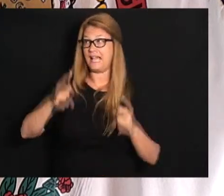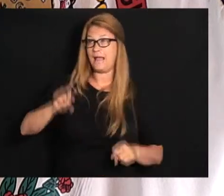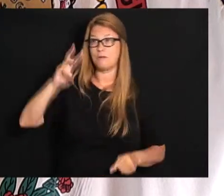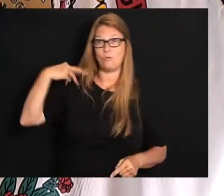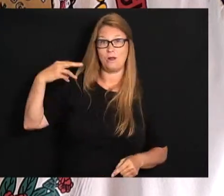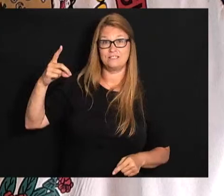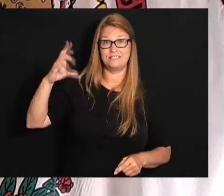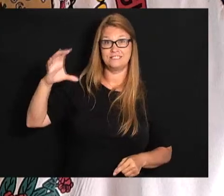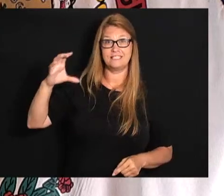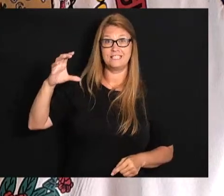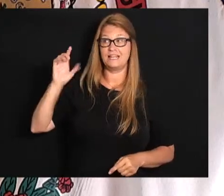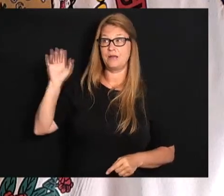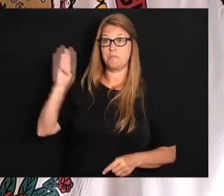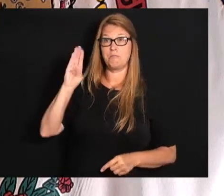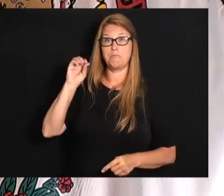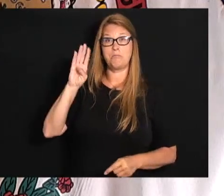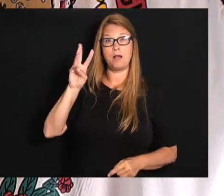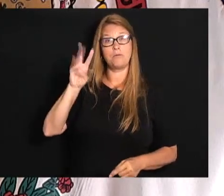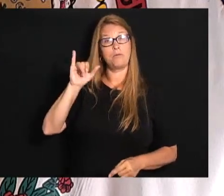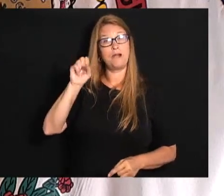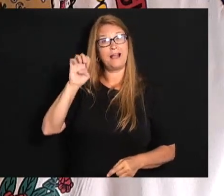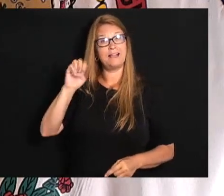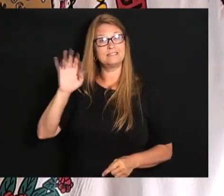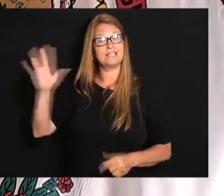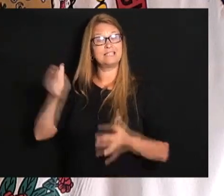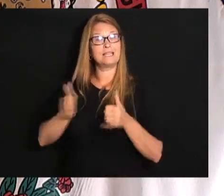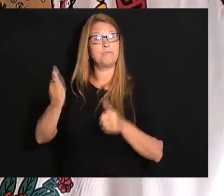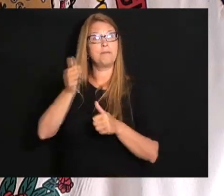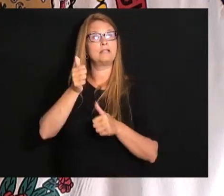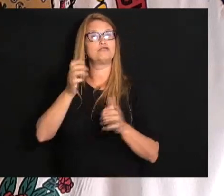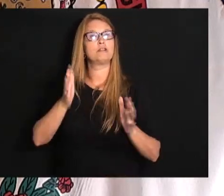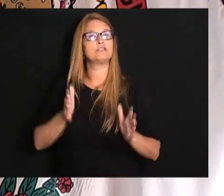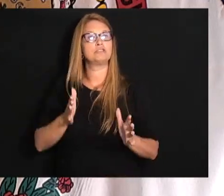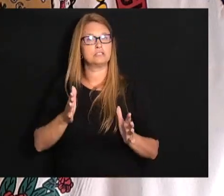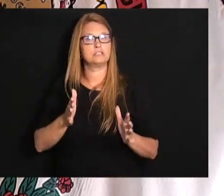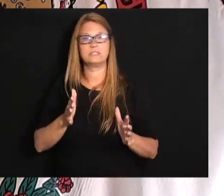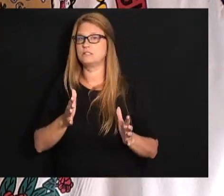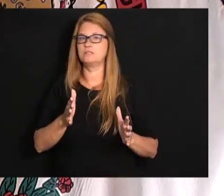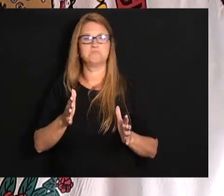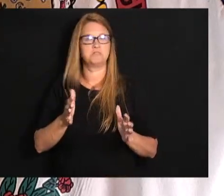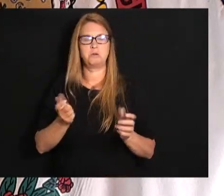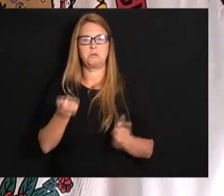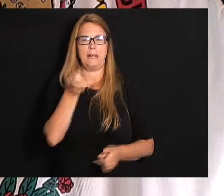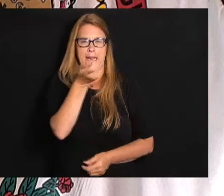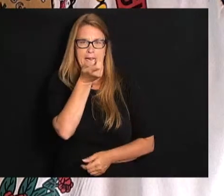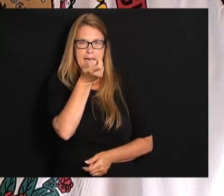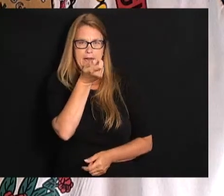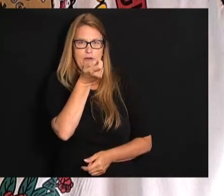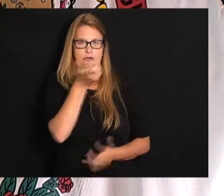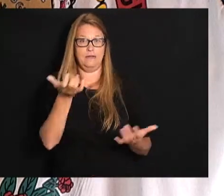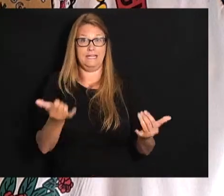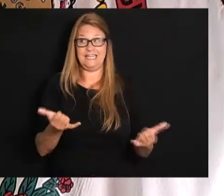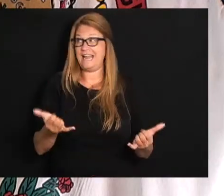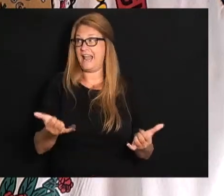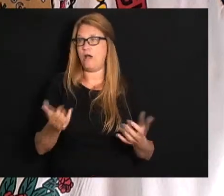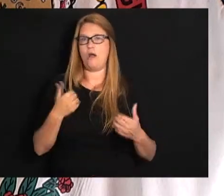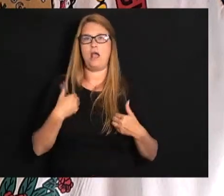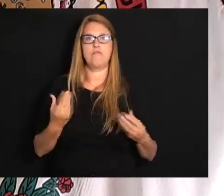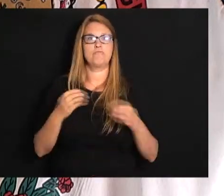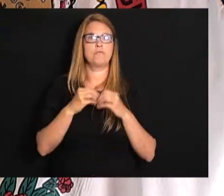Bob Wise's administration, it would have been a drop in the ocean. But